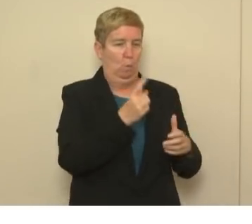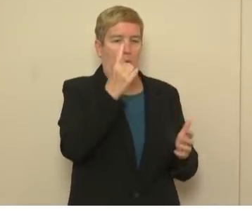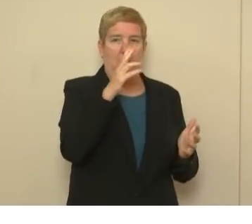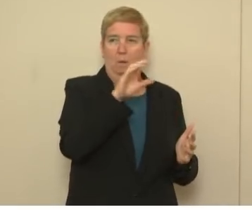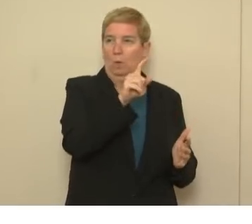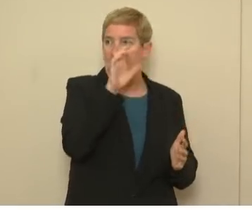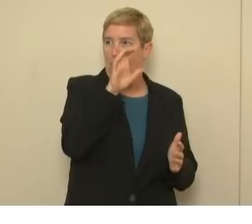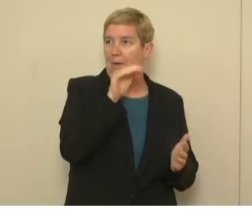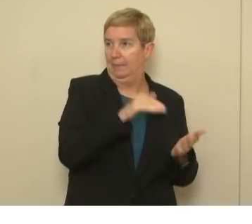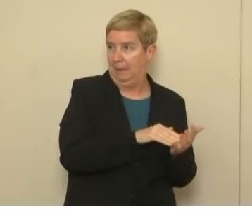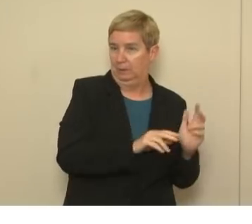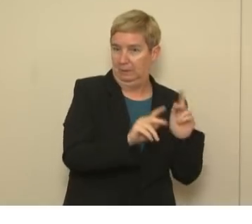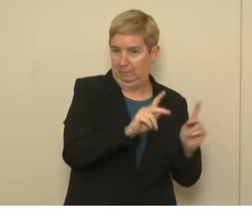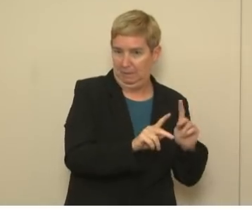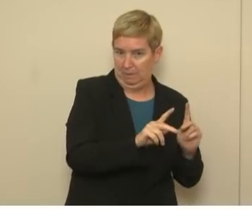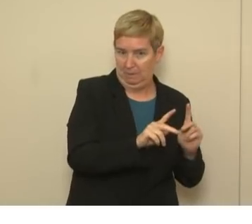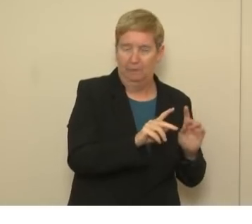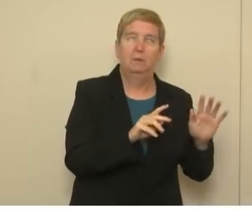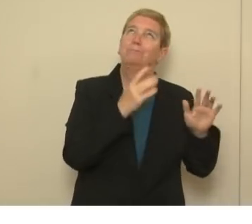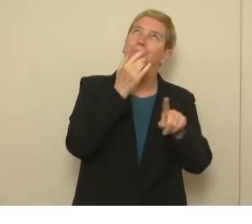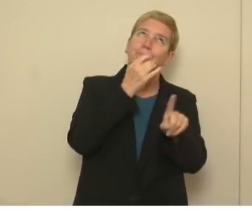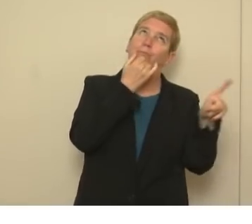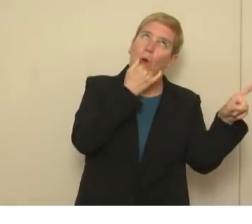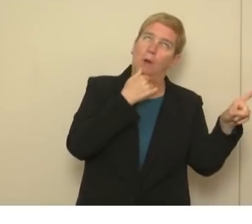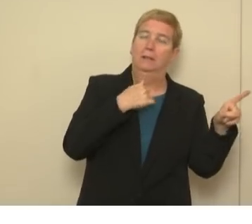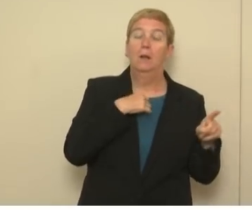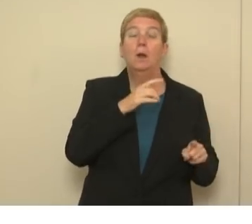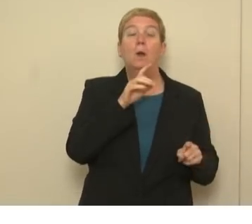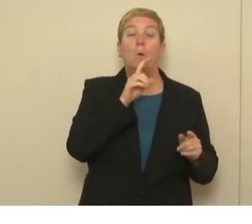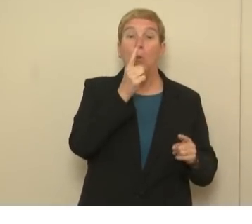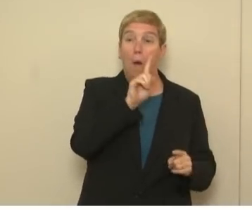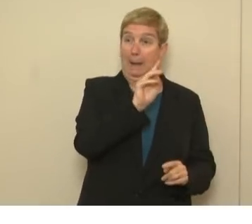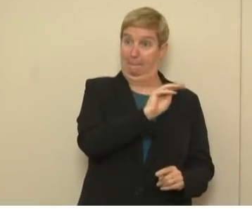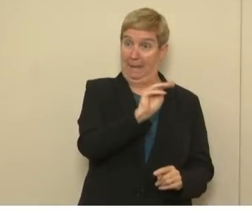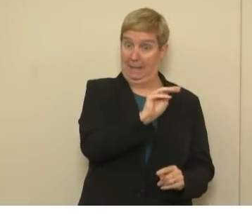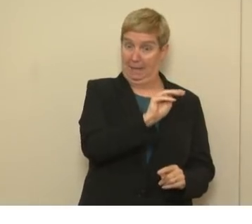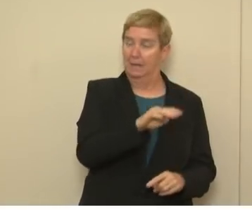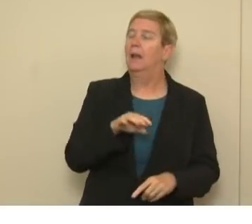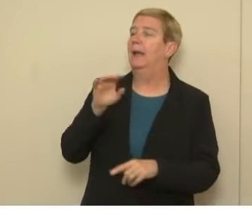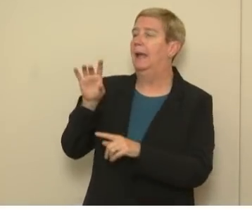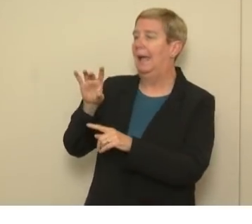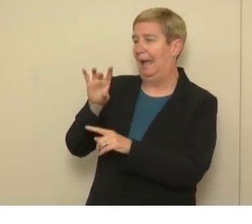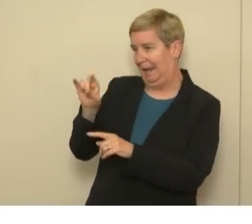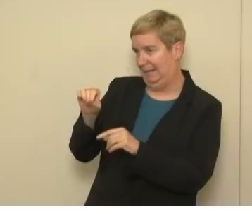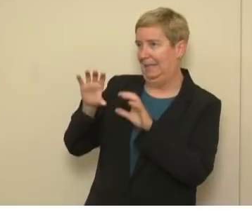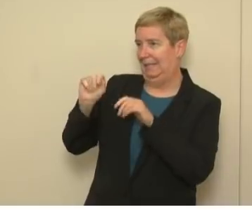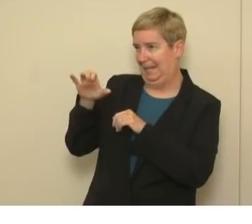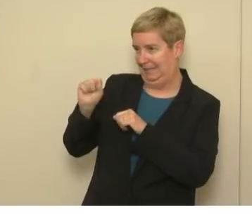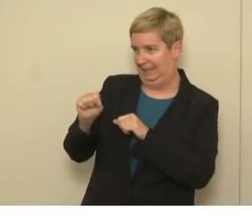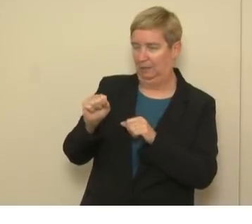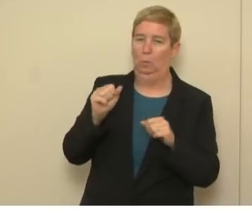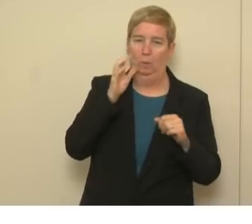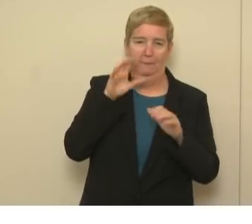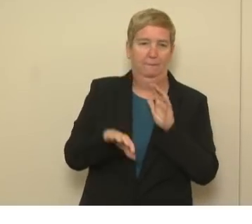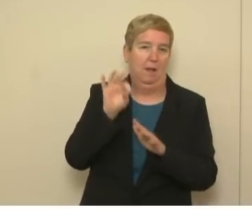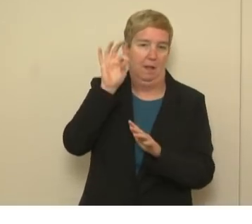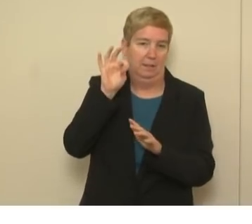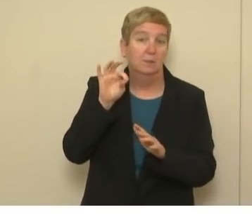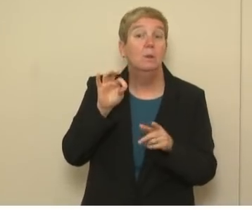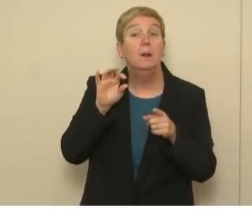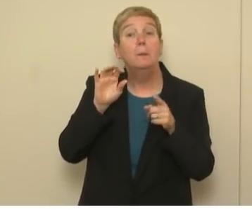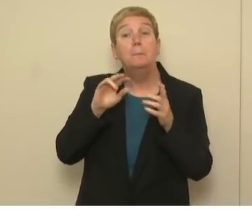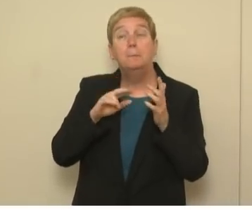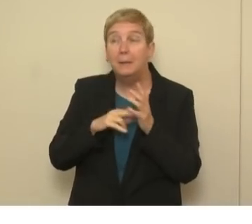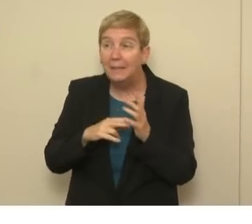interested, no, 80 cases per million, sorry. 8 cases per 100,000. But we're just going to talk about the number of cases, and that saves